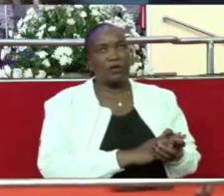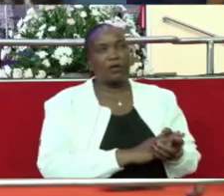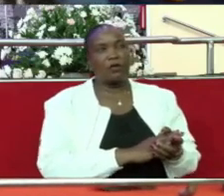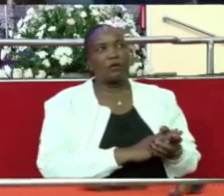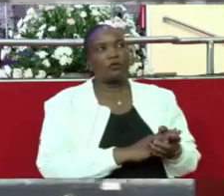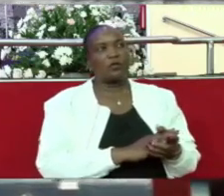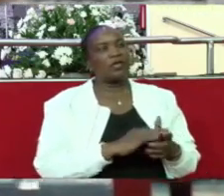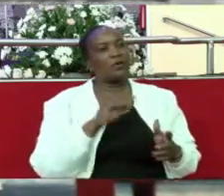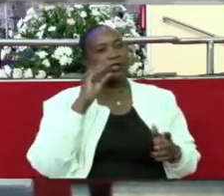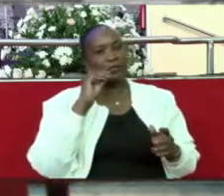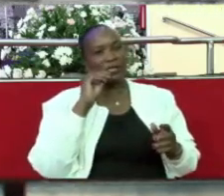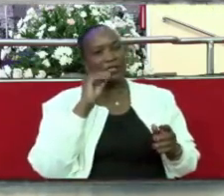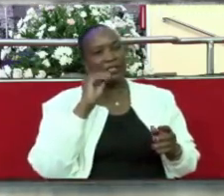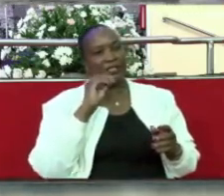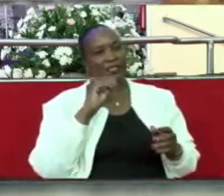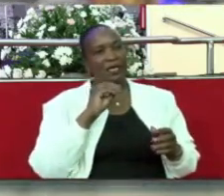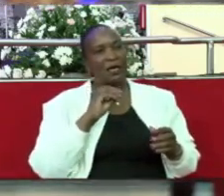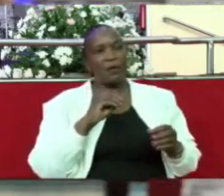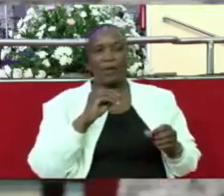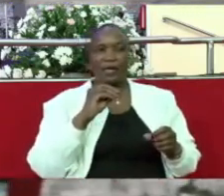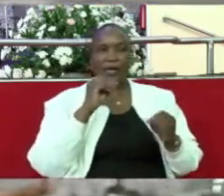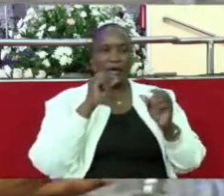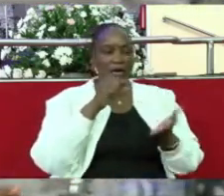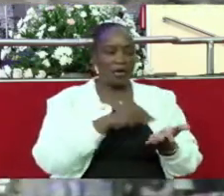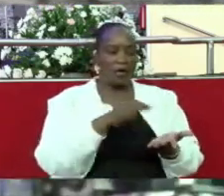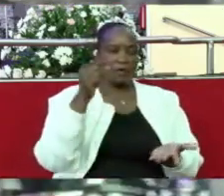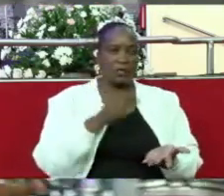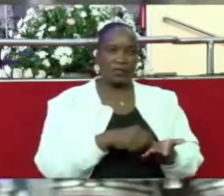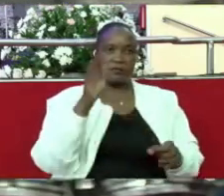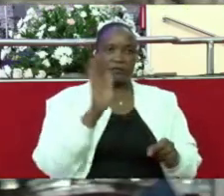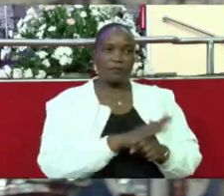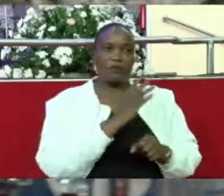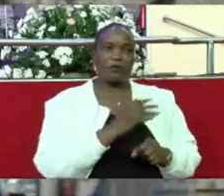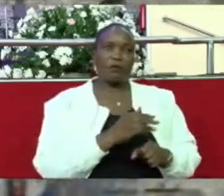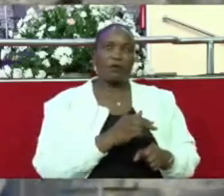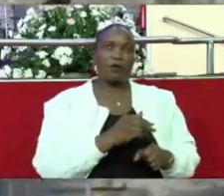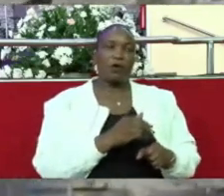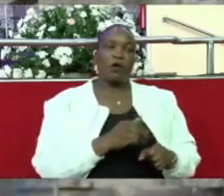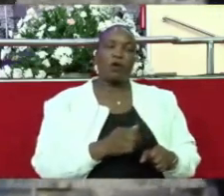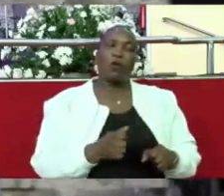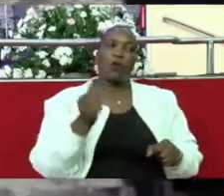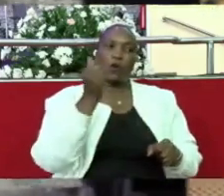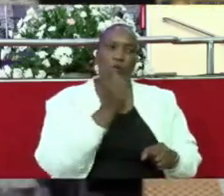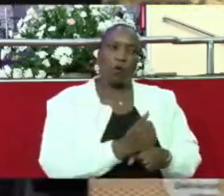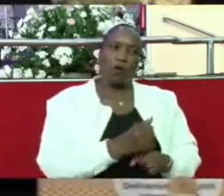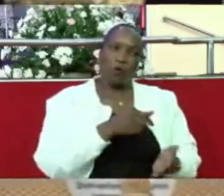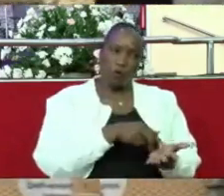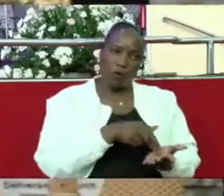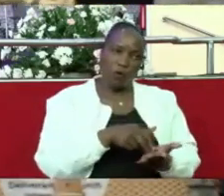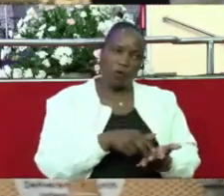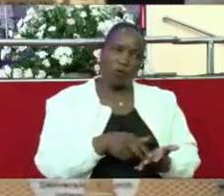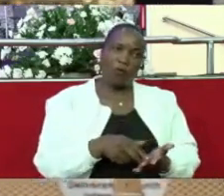speeches can be full of grace. Ili maneno yetu ikaweze kujaa neema. We have to work with the Holy Spirit. Lazima tutembee na Roho Mtakatifu. So that